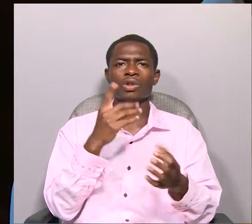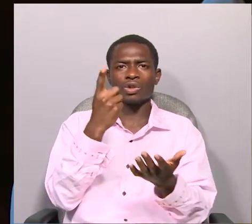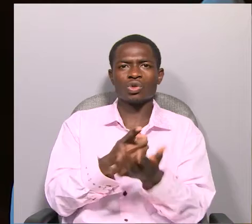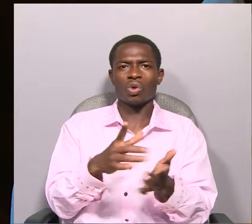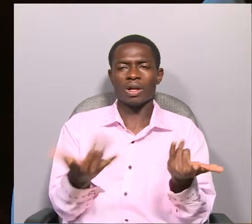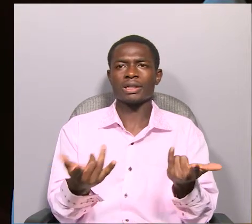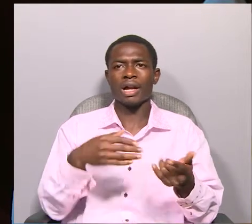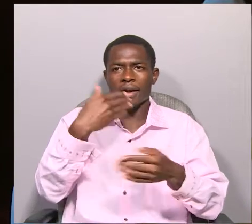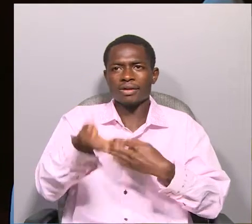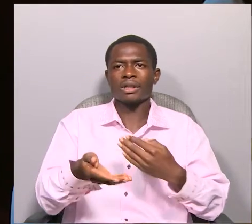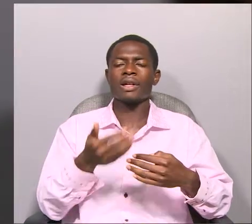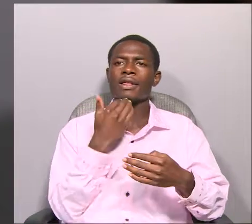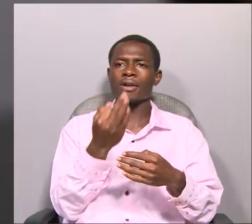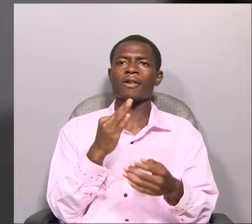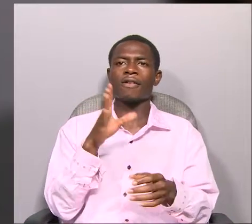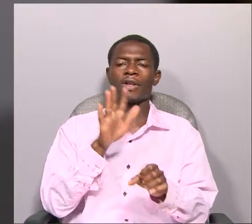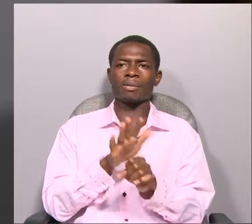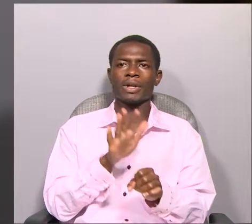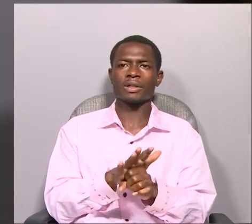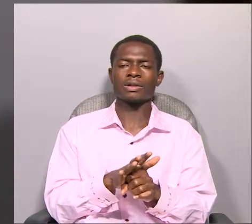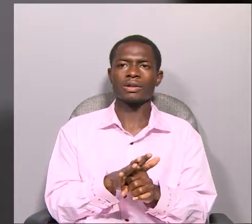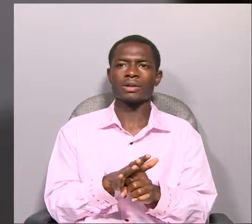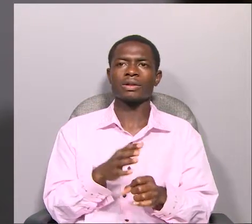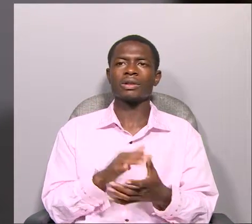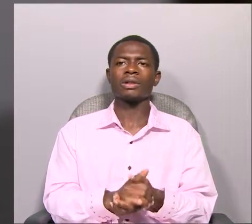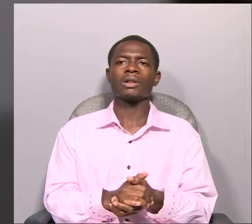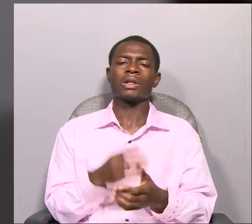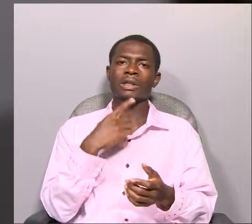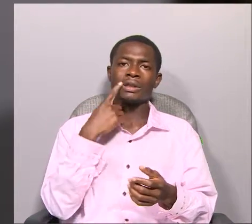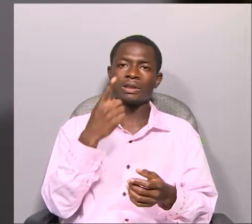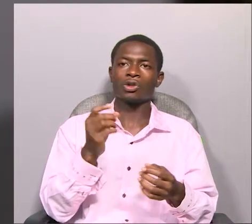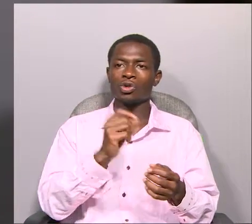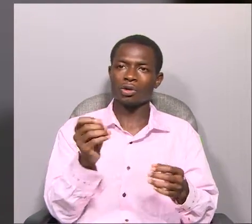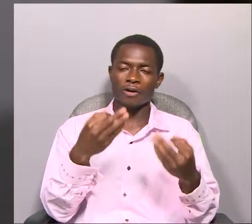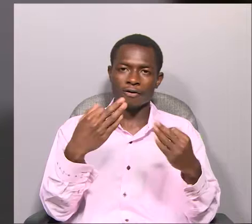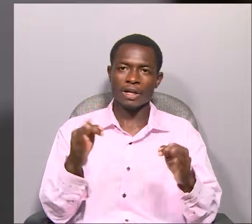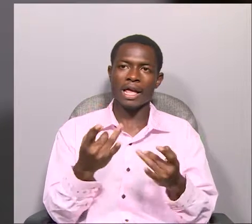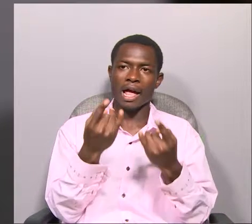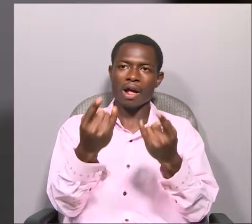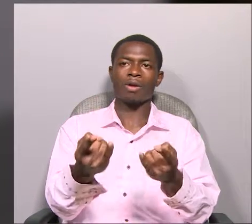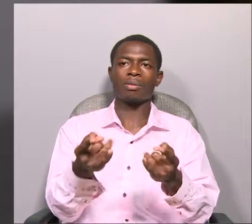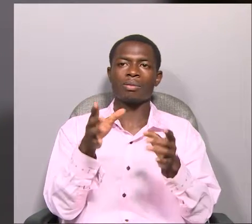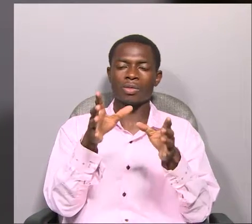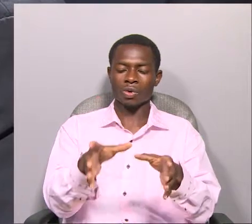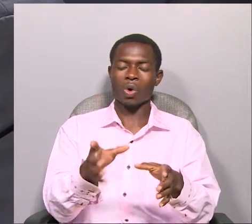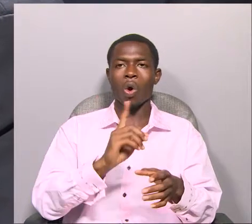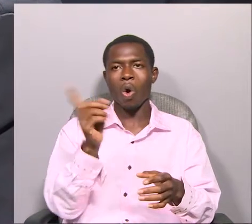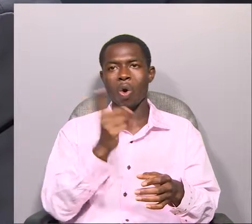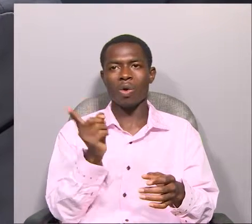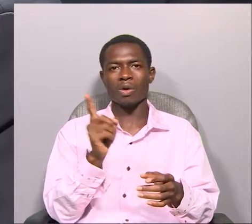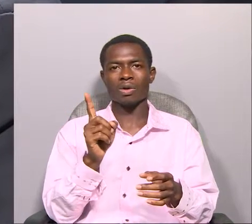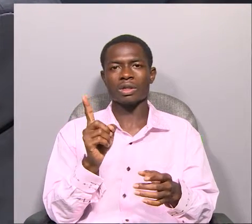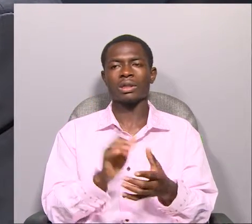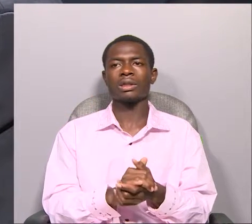what then are we going to do with the majority? No, thank you very much. I didn't say that the scholarship, presidential scholarship program, is